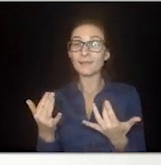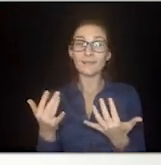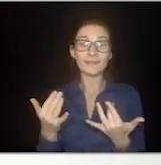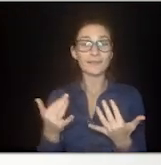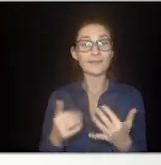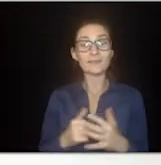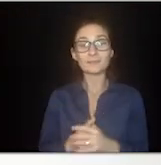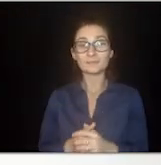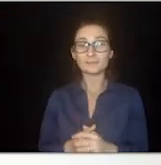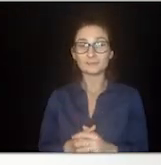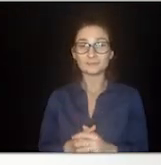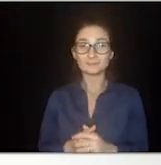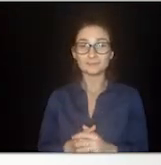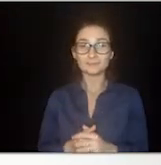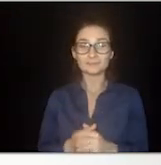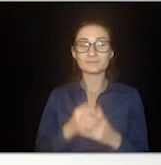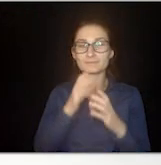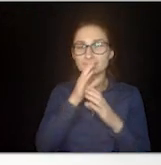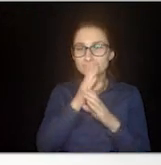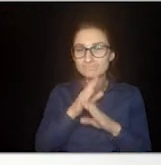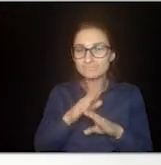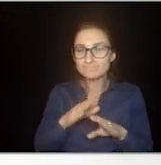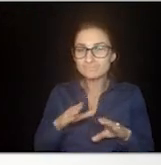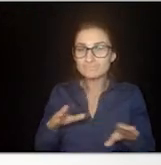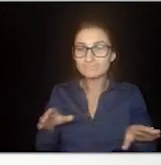can focus on her movement.